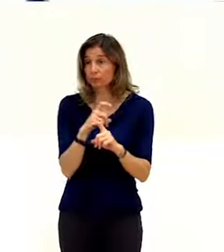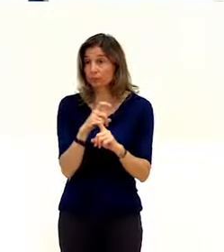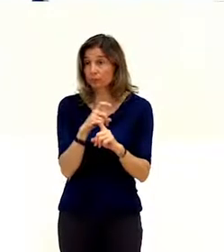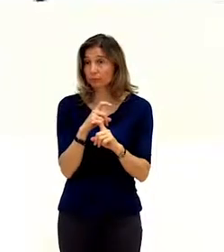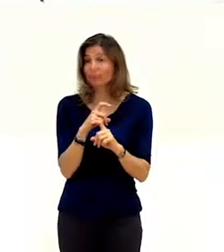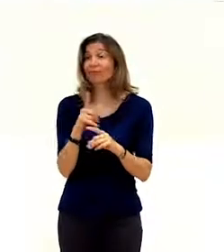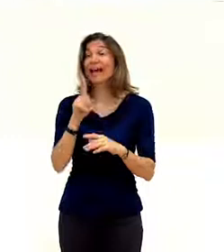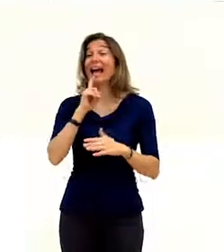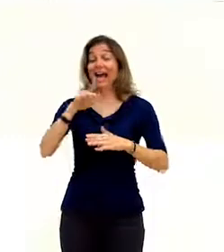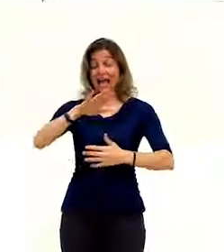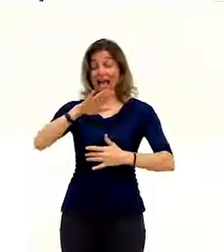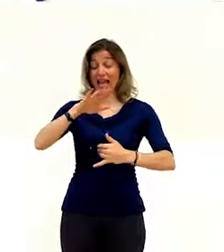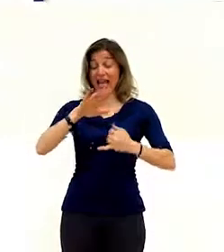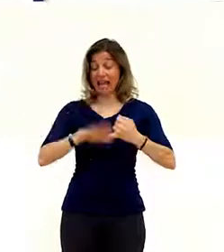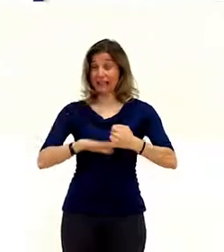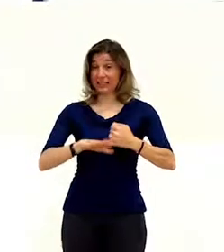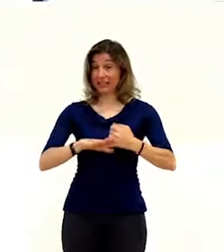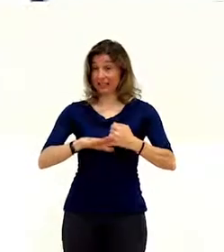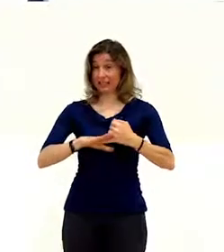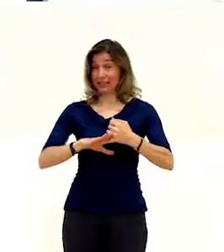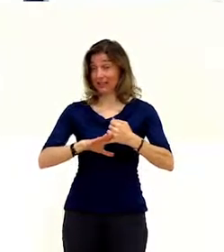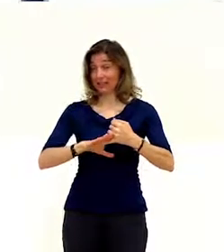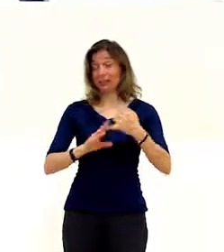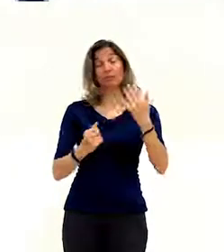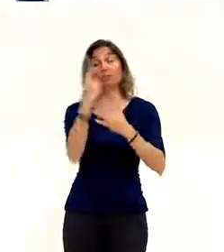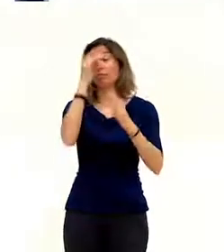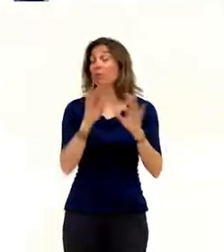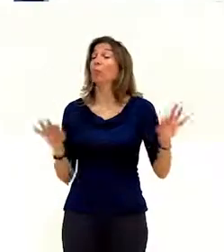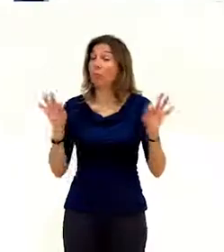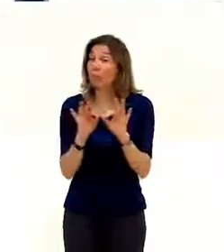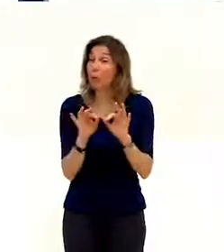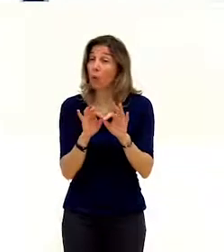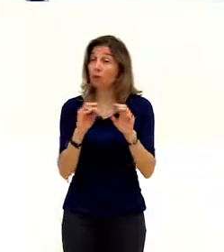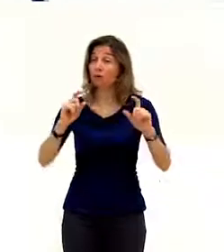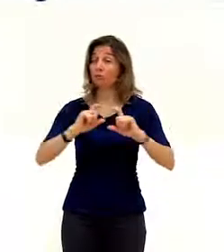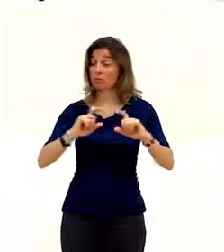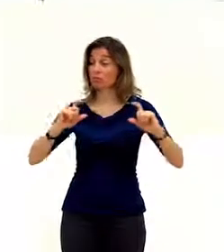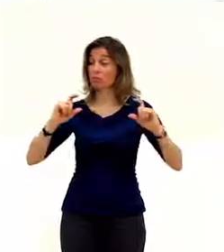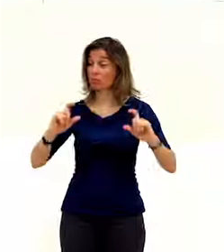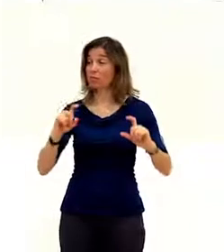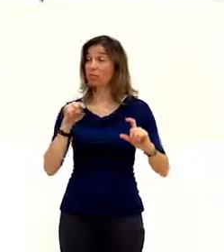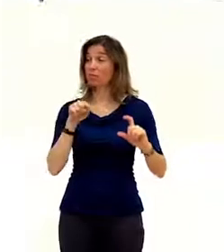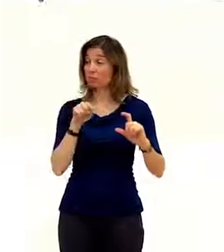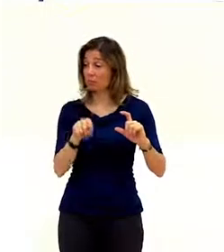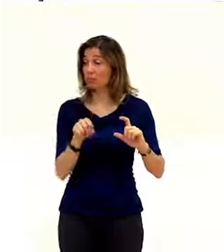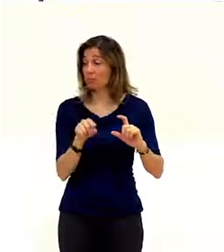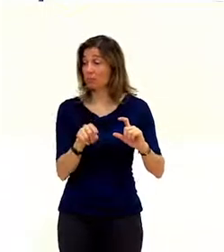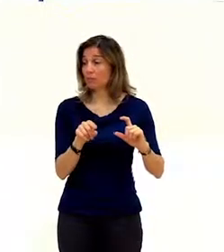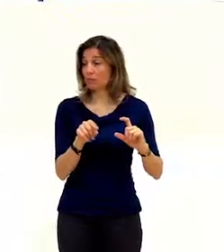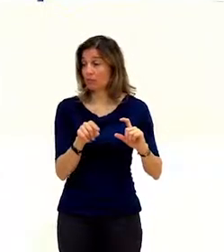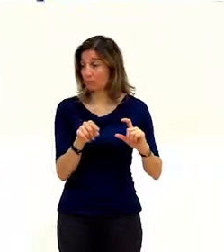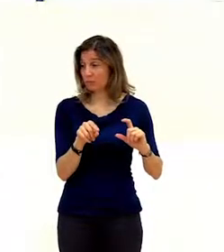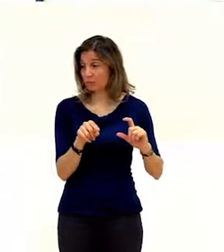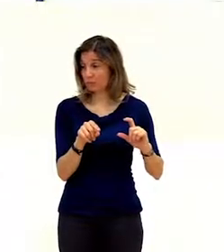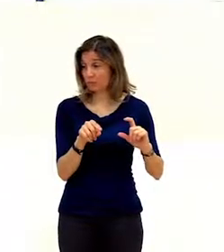And the last and the most important obstacle to the success of delivering public